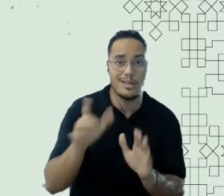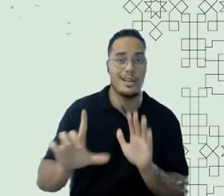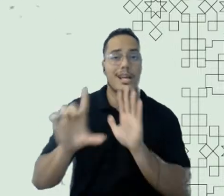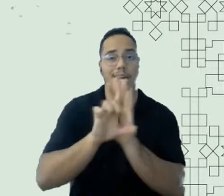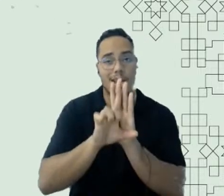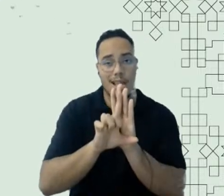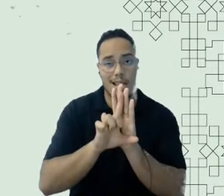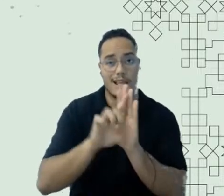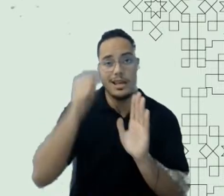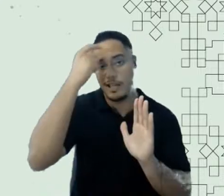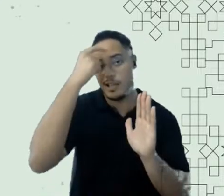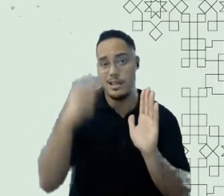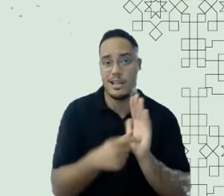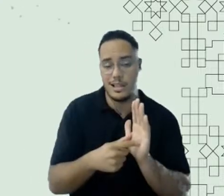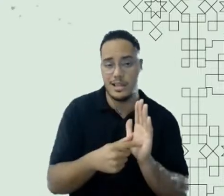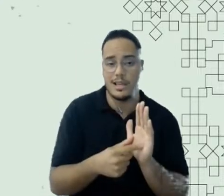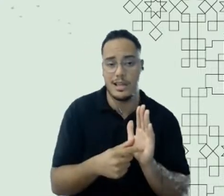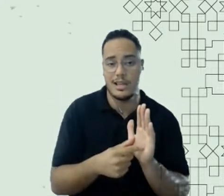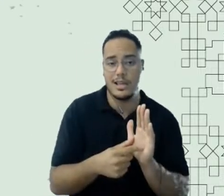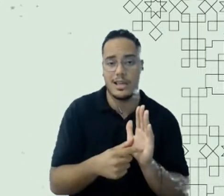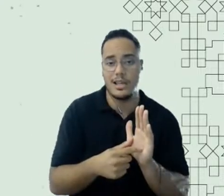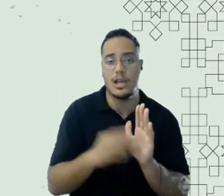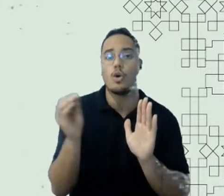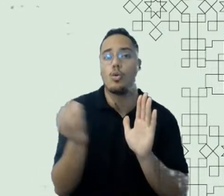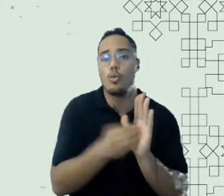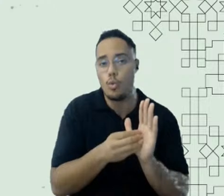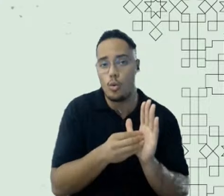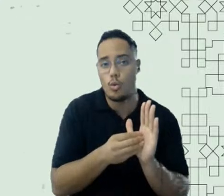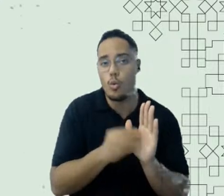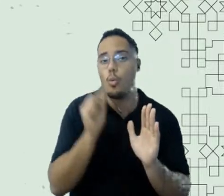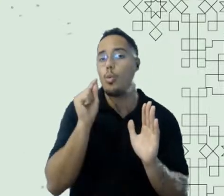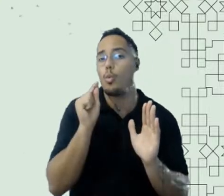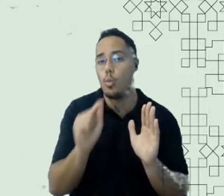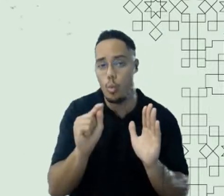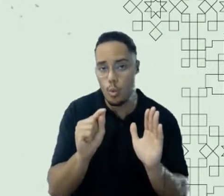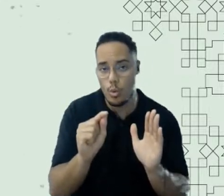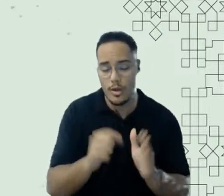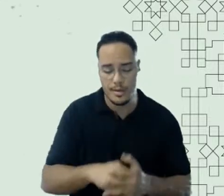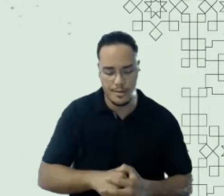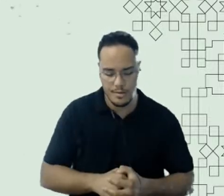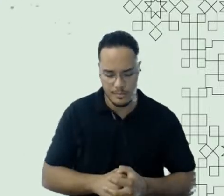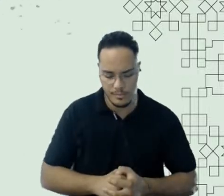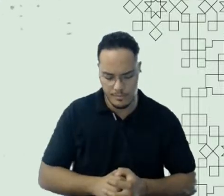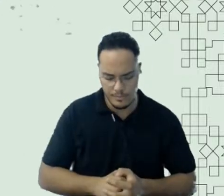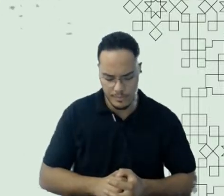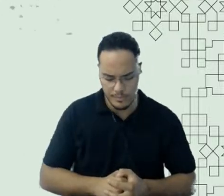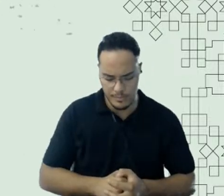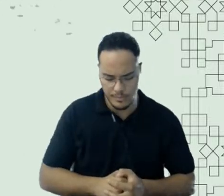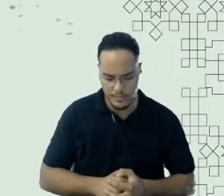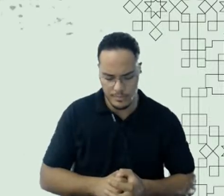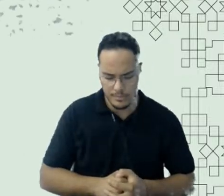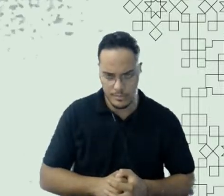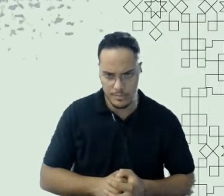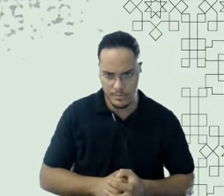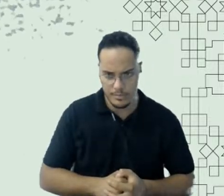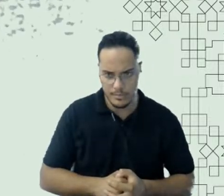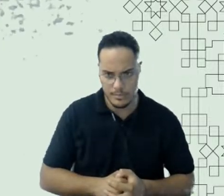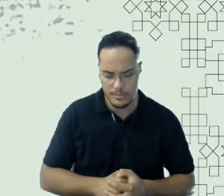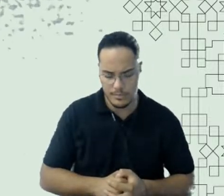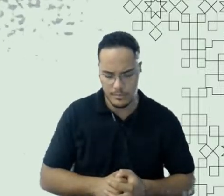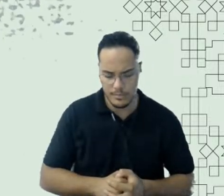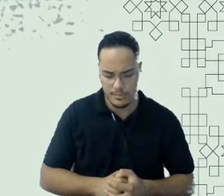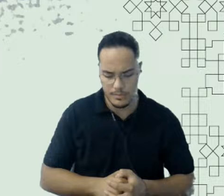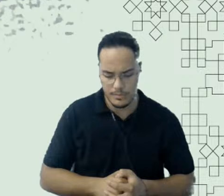in the copyright directive applies to generative AI. And it's just asked to the providers of generative